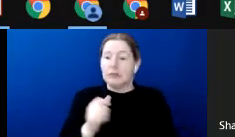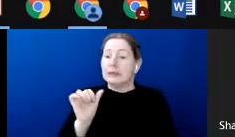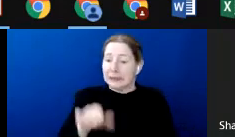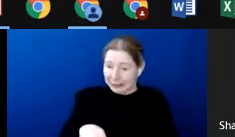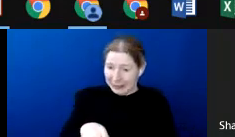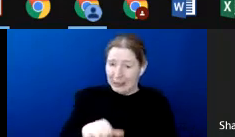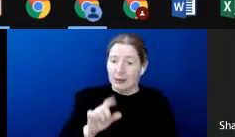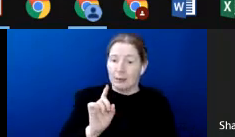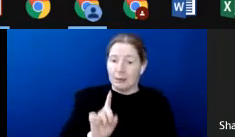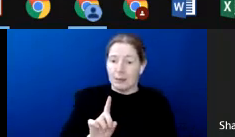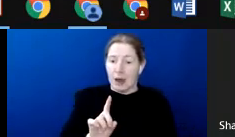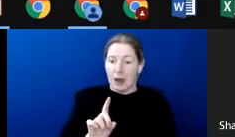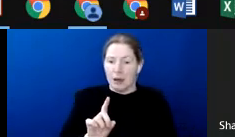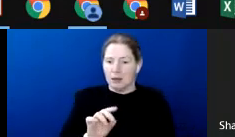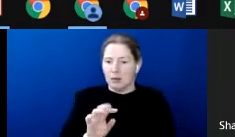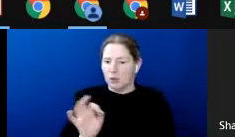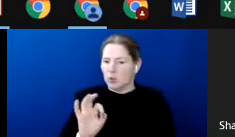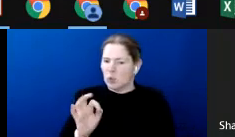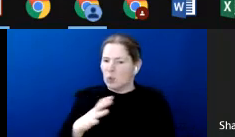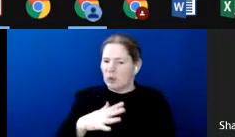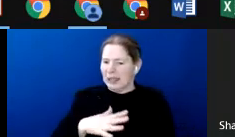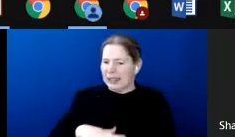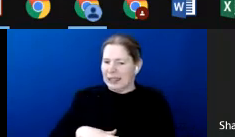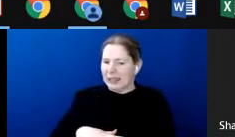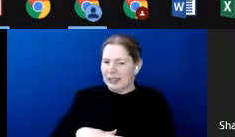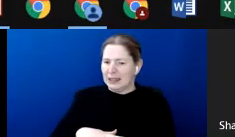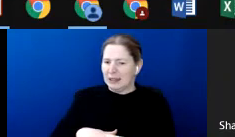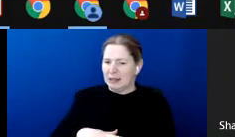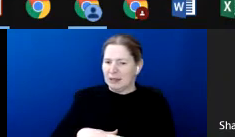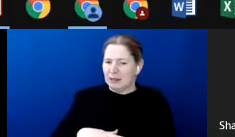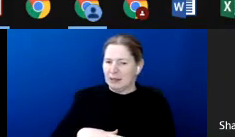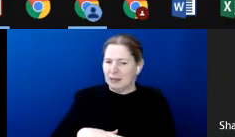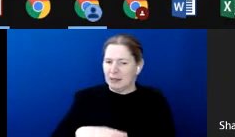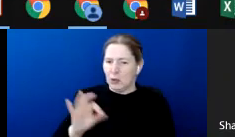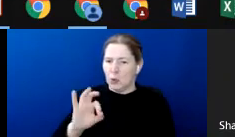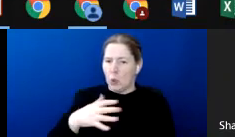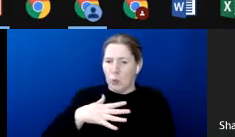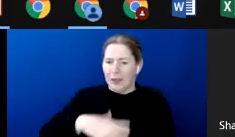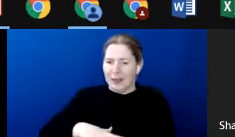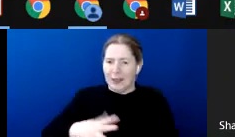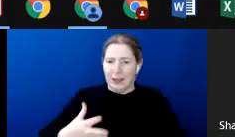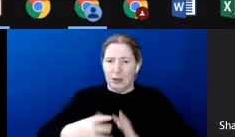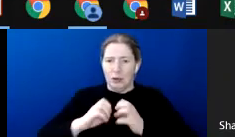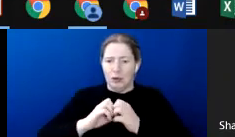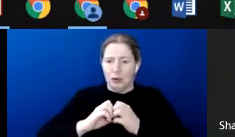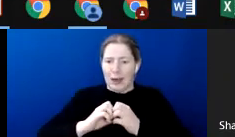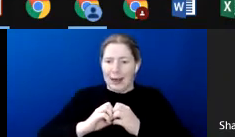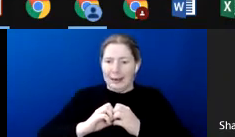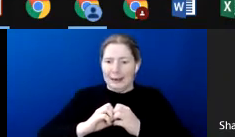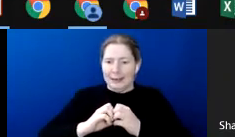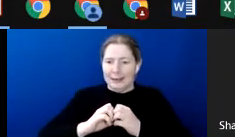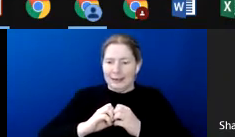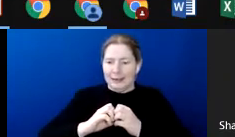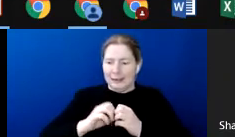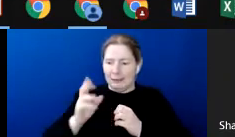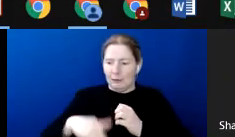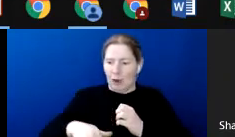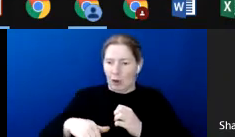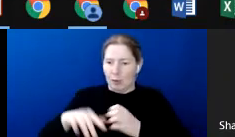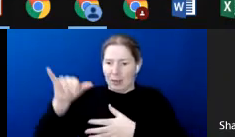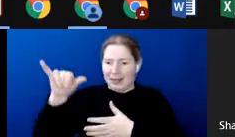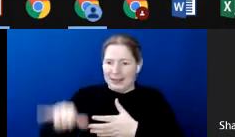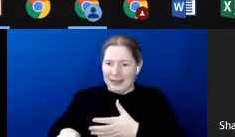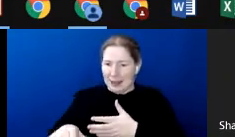Yes, but you wouldn't need to create expenses from the statement, because what happens is